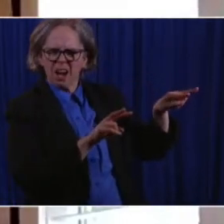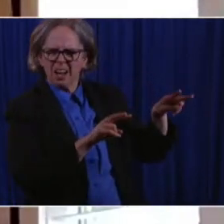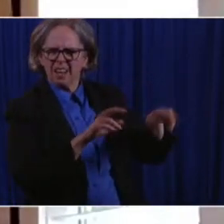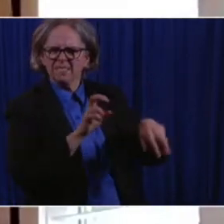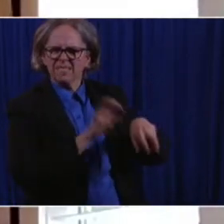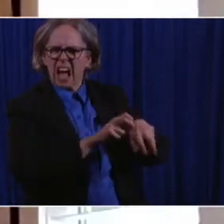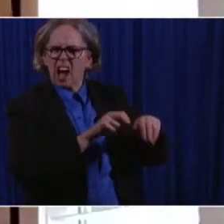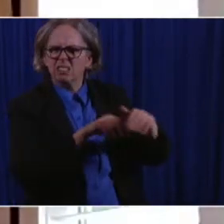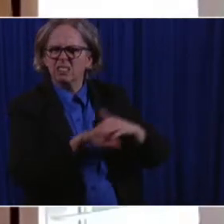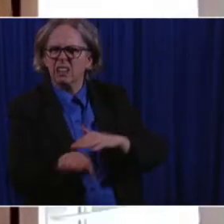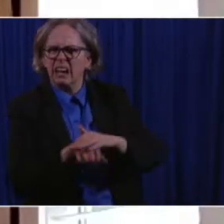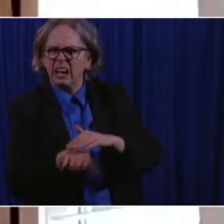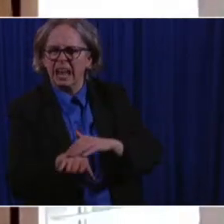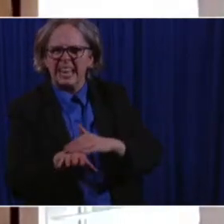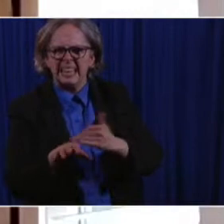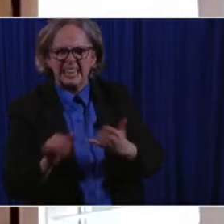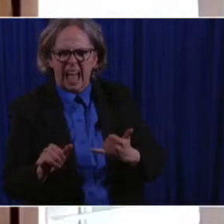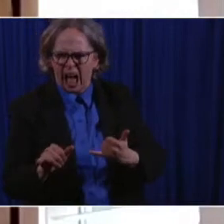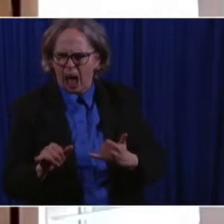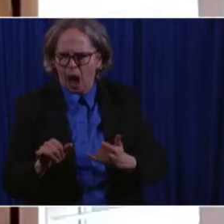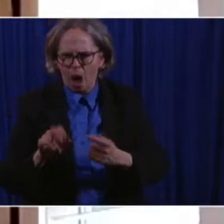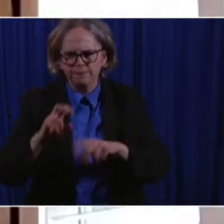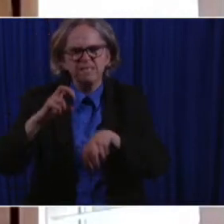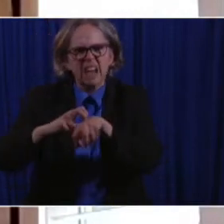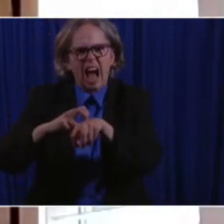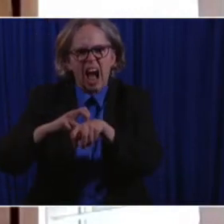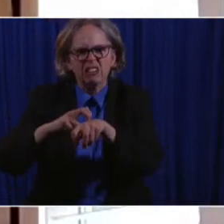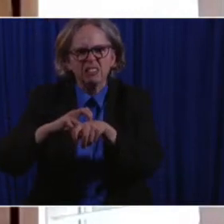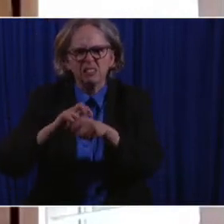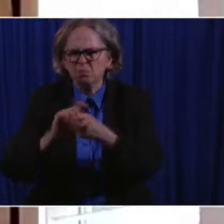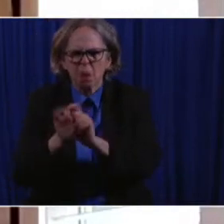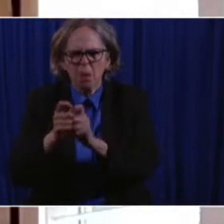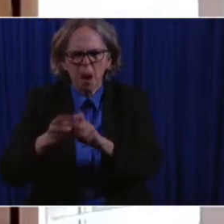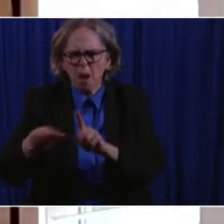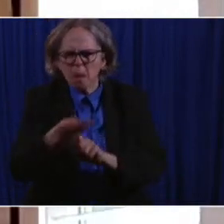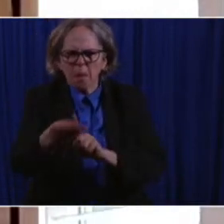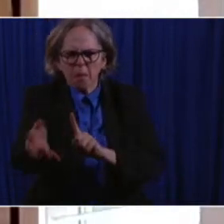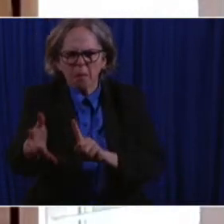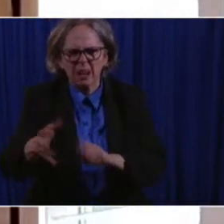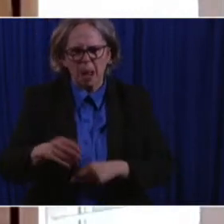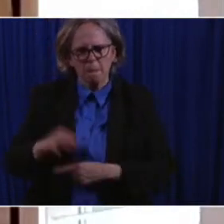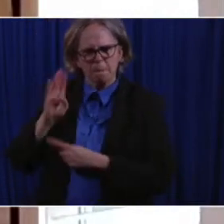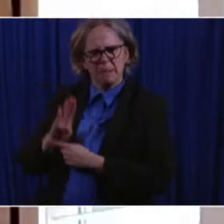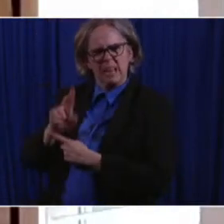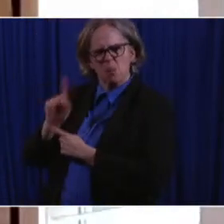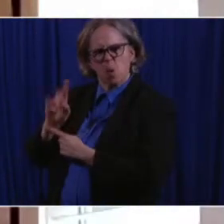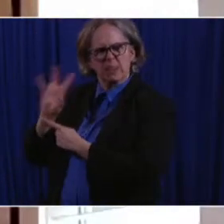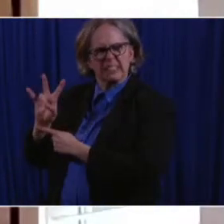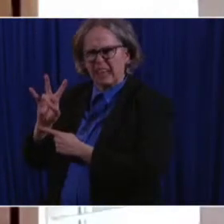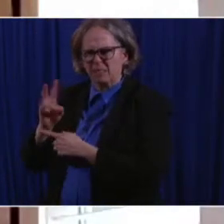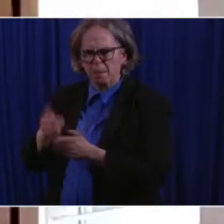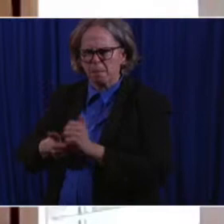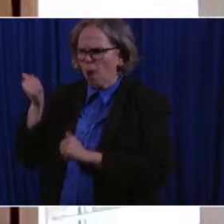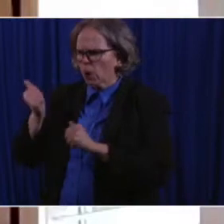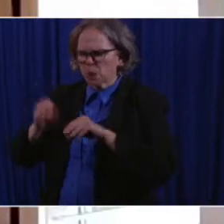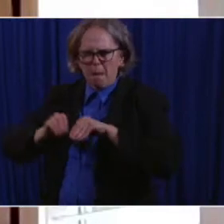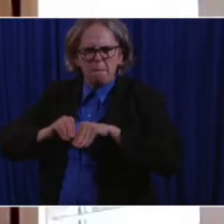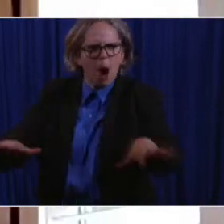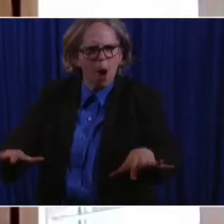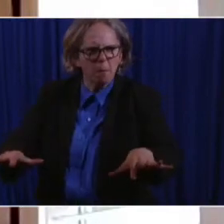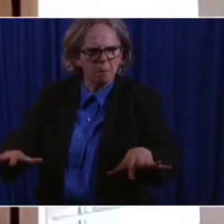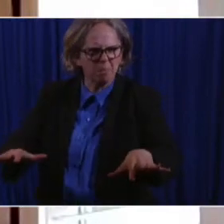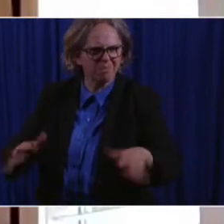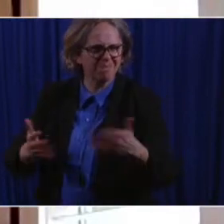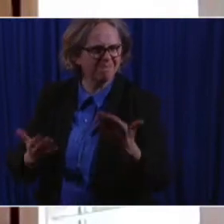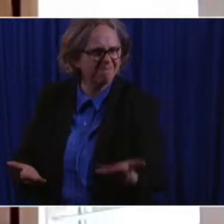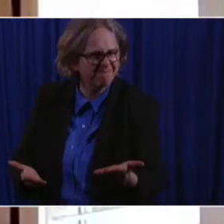we expected, is leading the way. Now, as the number of these variants grow, they